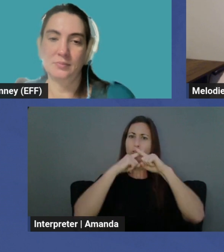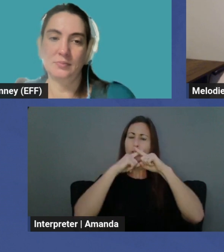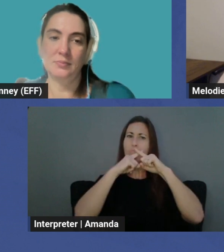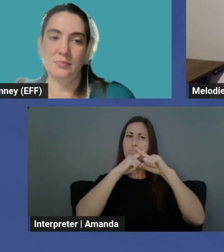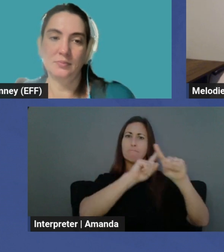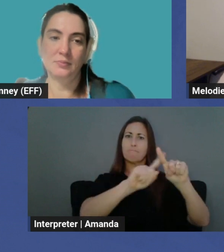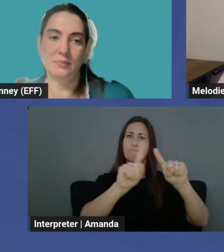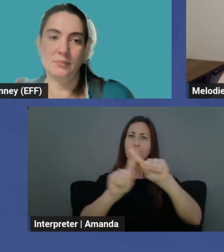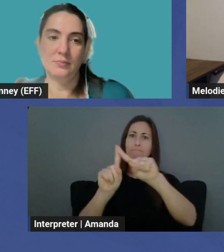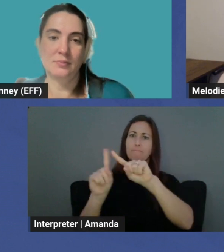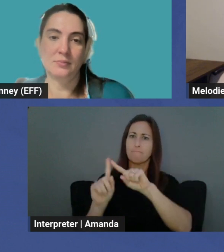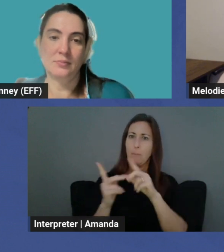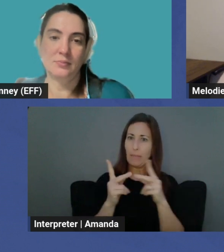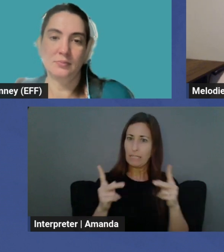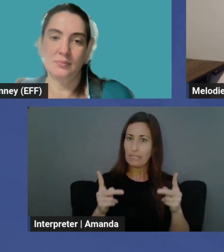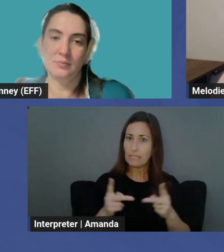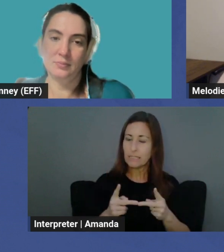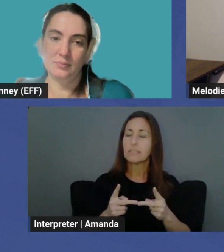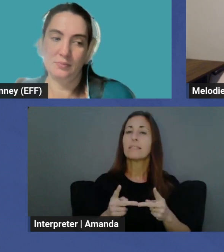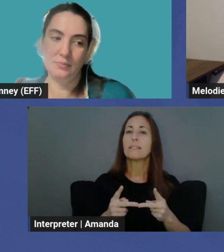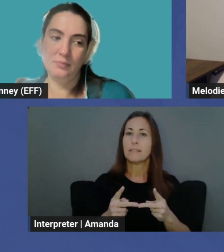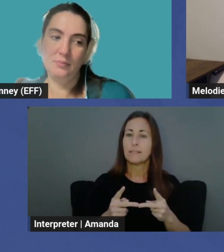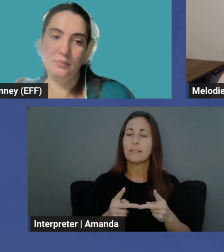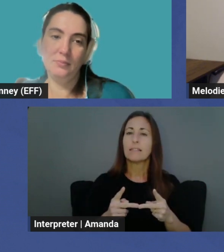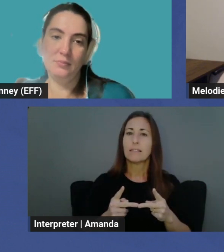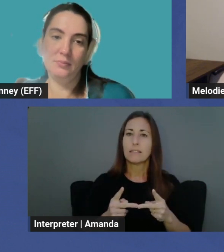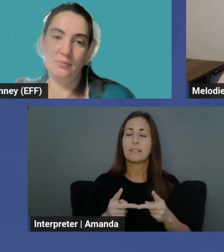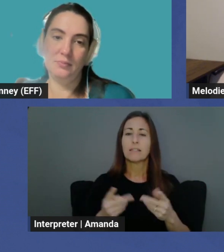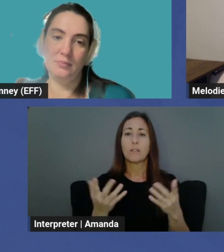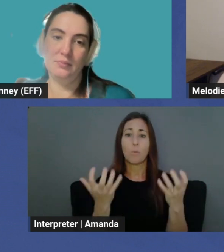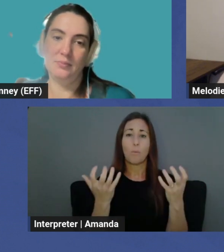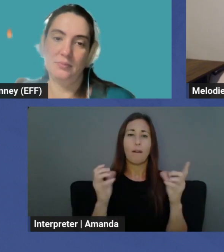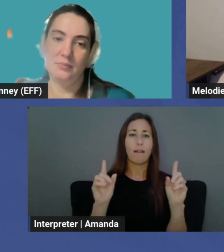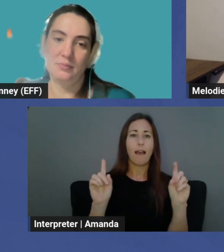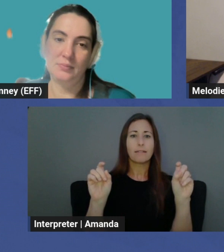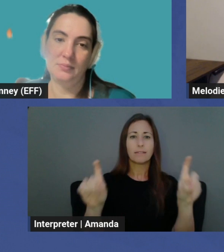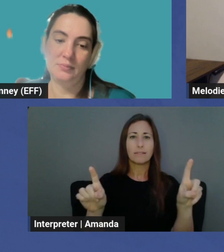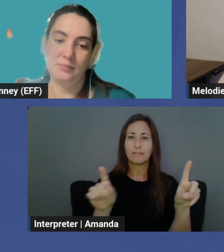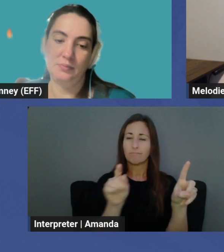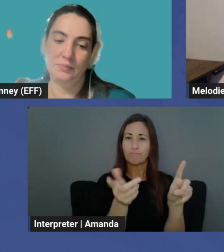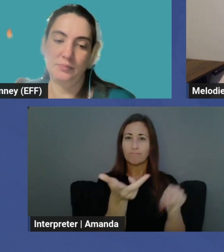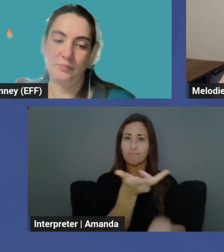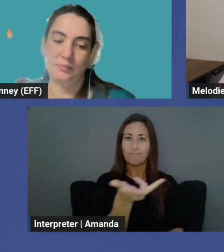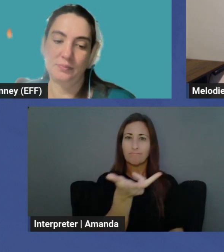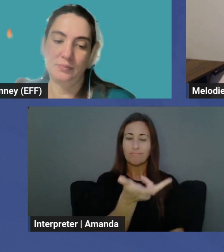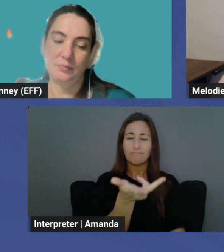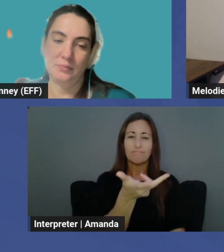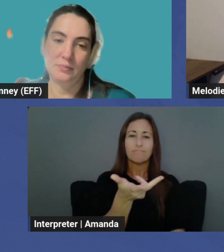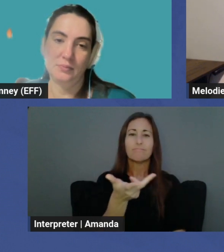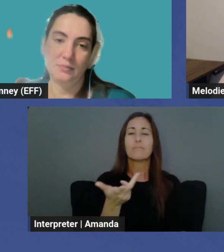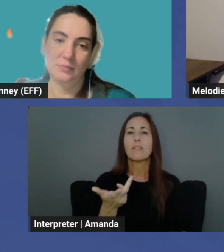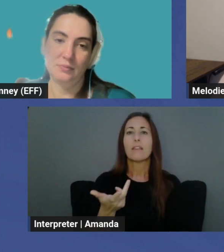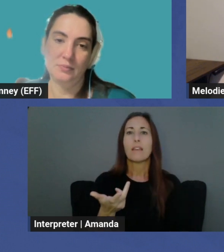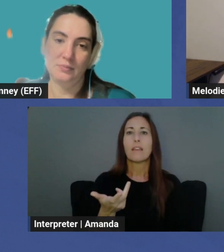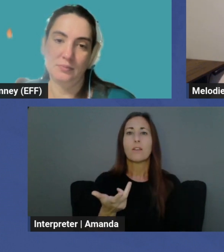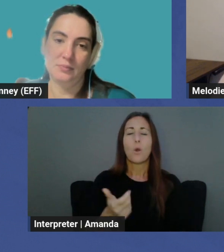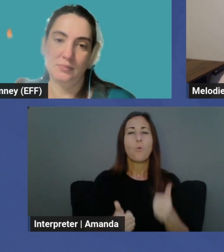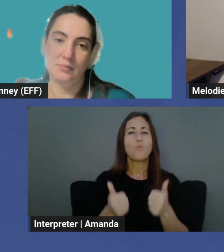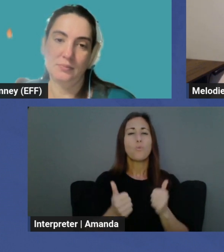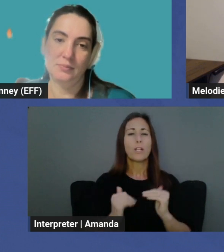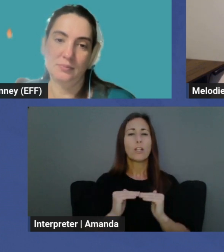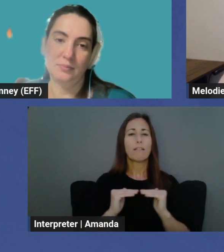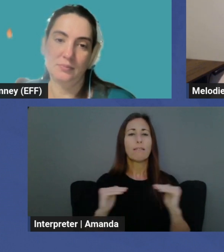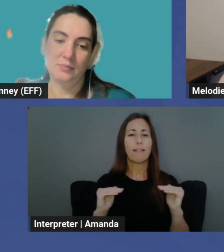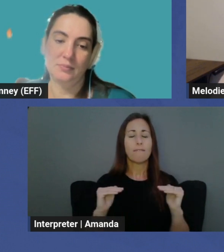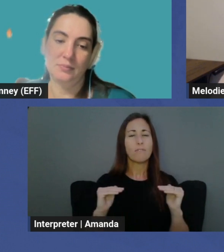places. So I would like to ask for each of you, where, like, which level of government or